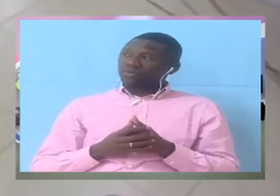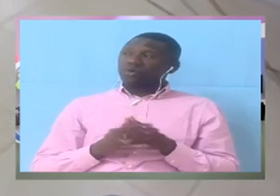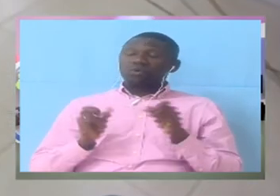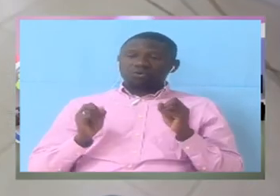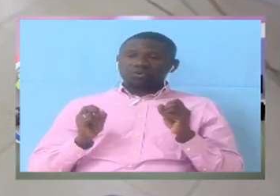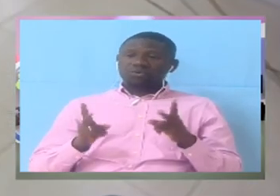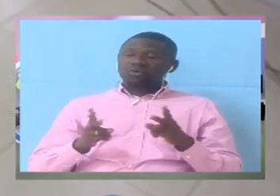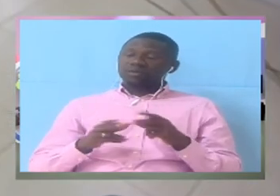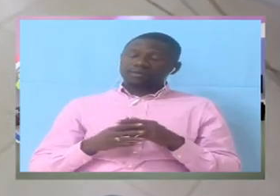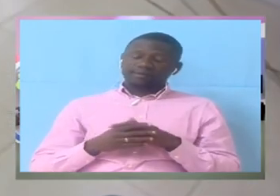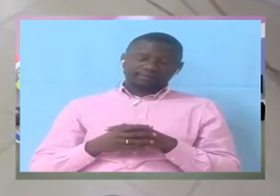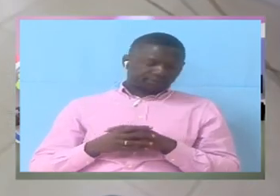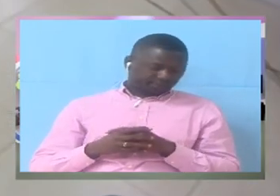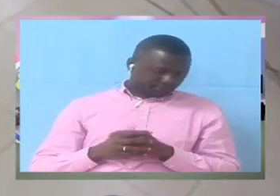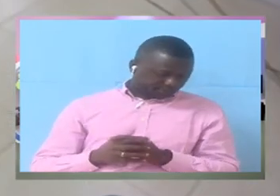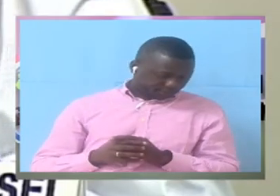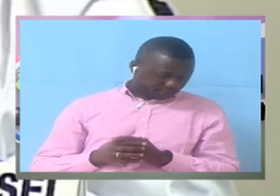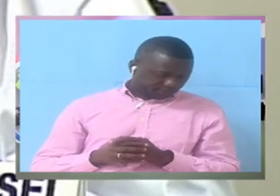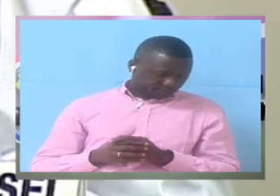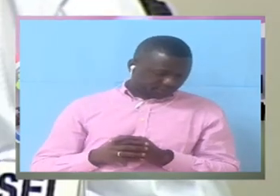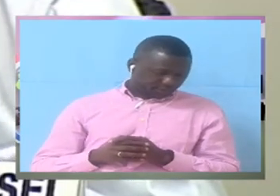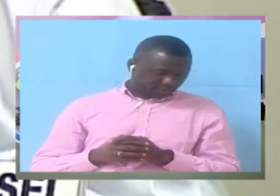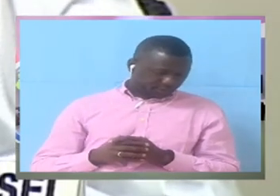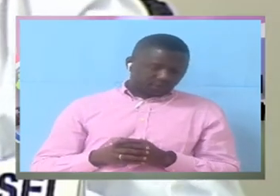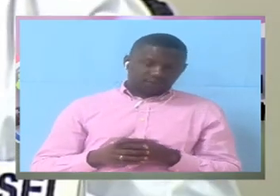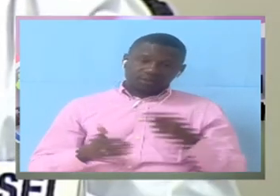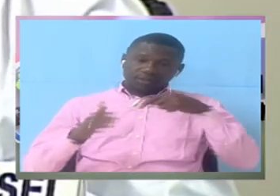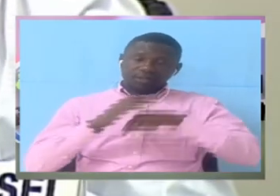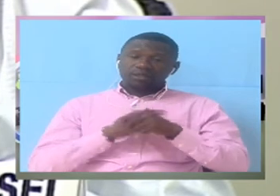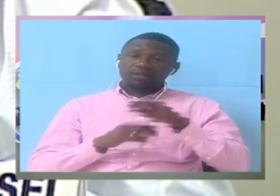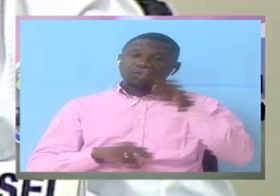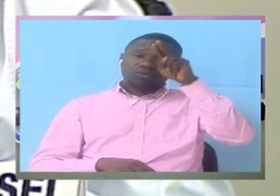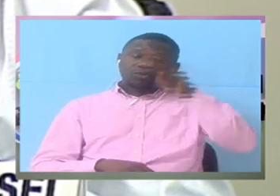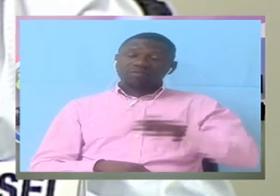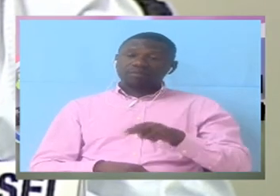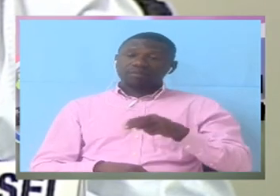right. So, in November